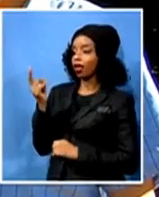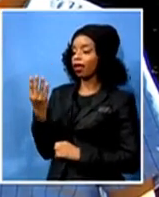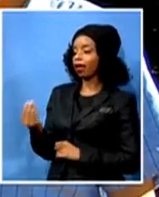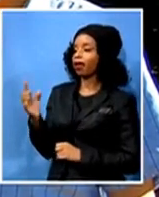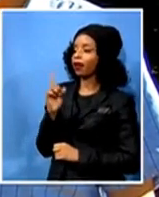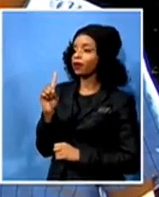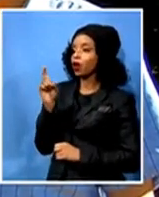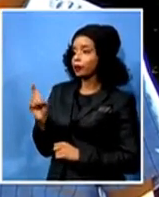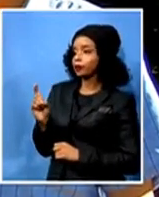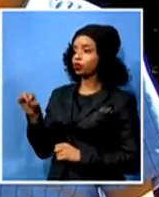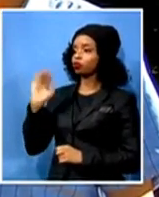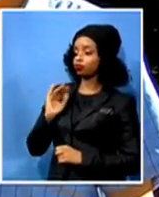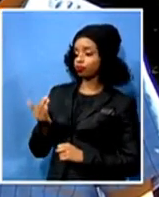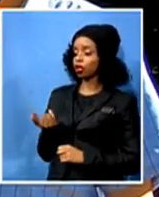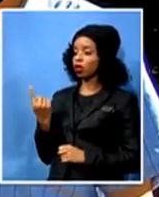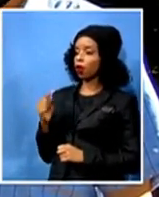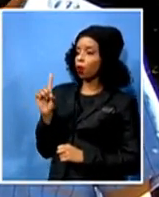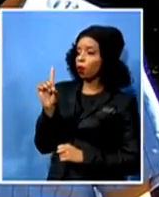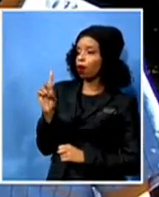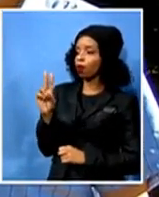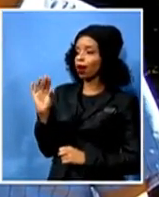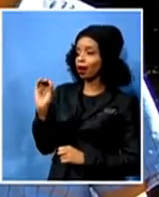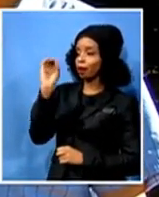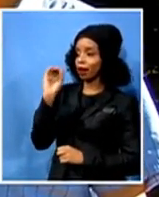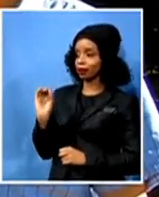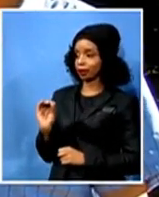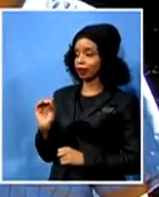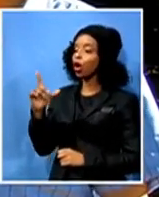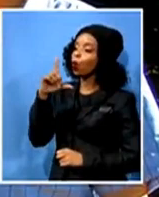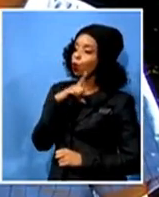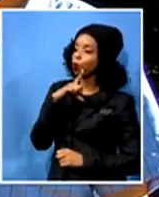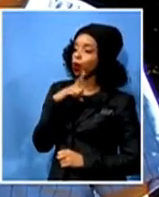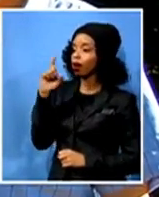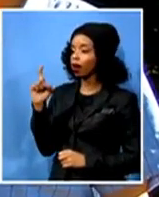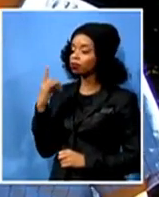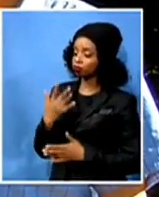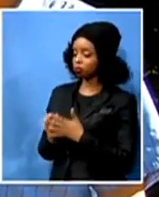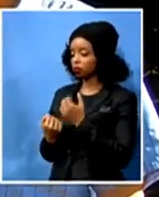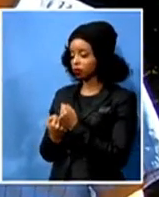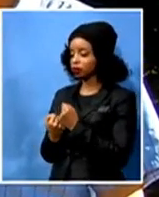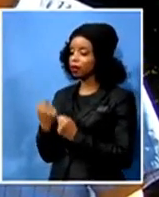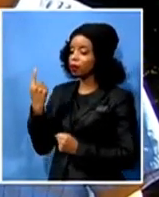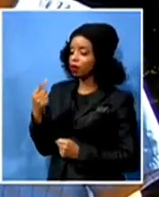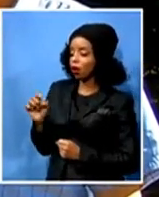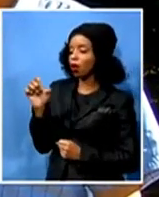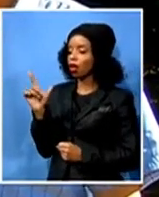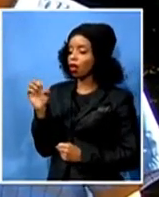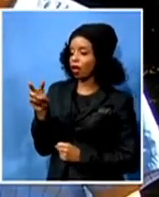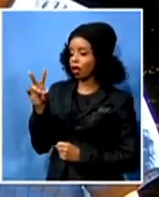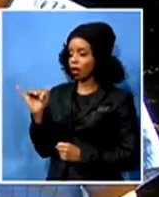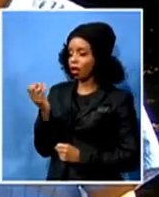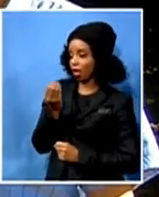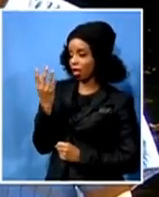120%. Why are citrus farmers in support of the increased levy? How will it assist? Well, we are